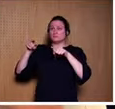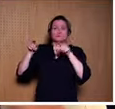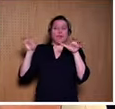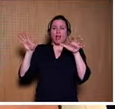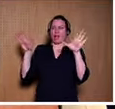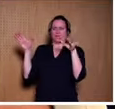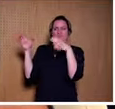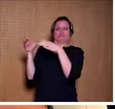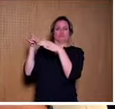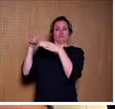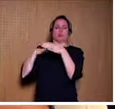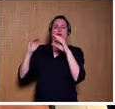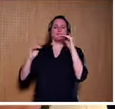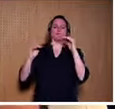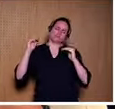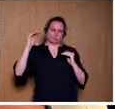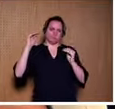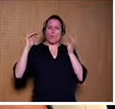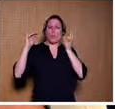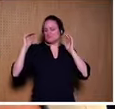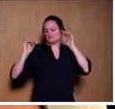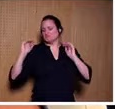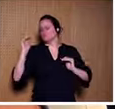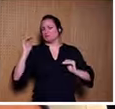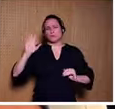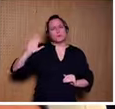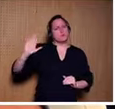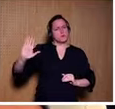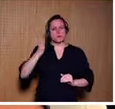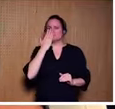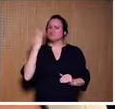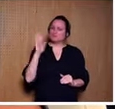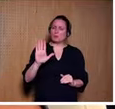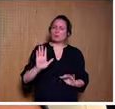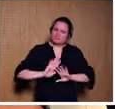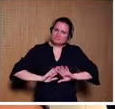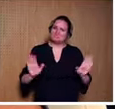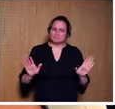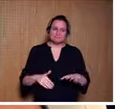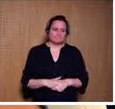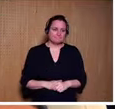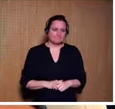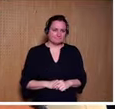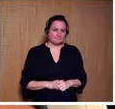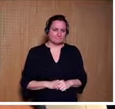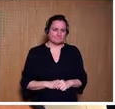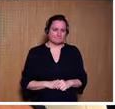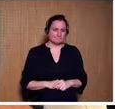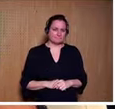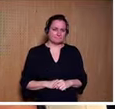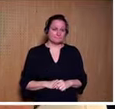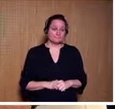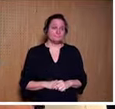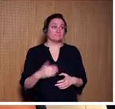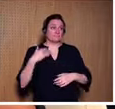is patriarchy. So we should be clear on who we're fighting against. And then they try, I'm aware of time, so